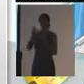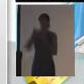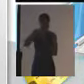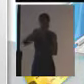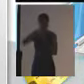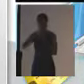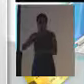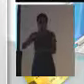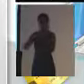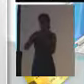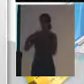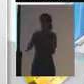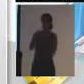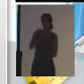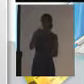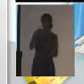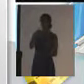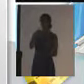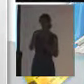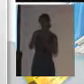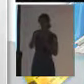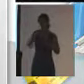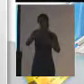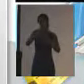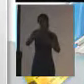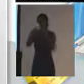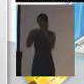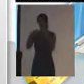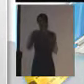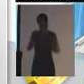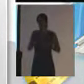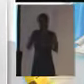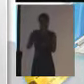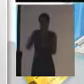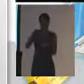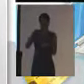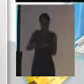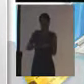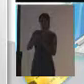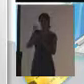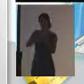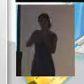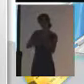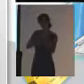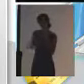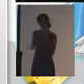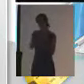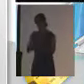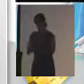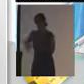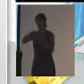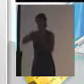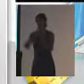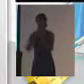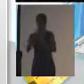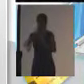it responds, how the whole system responds in an operation system like Windows or Linux. rather than downloading